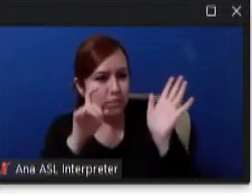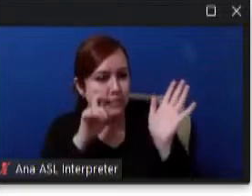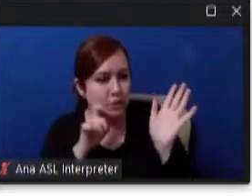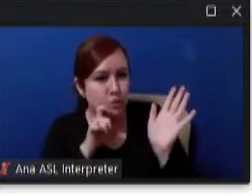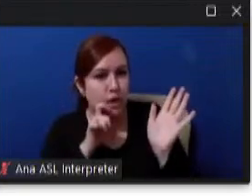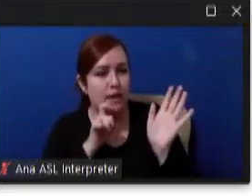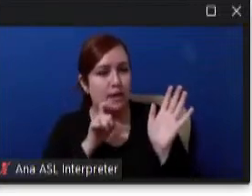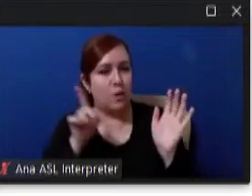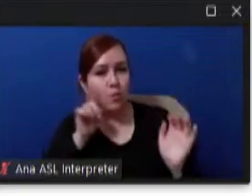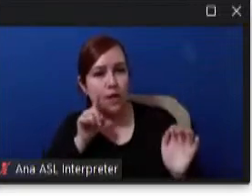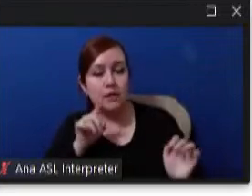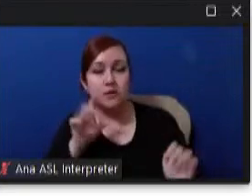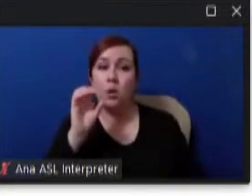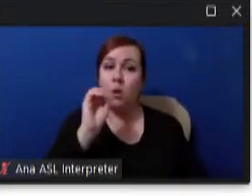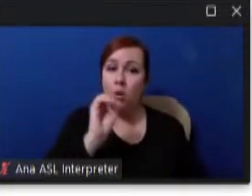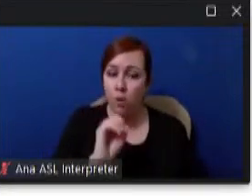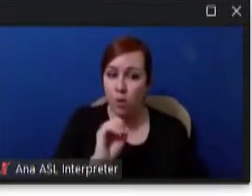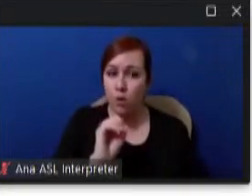violence,